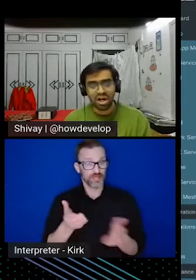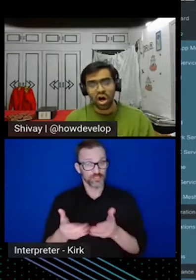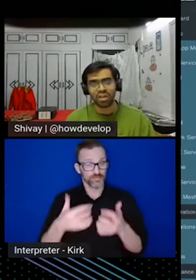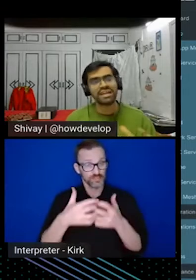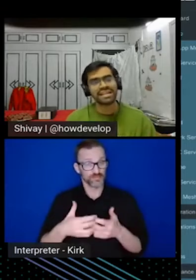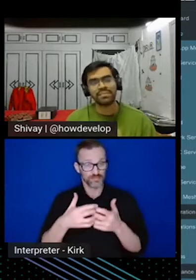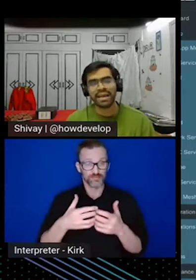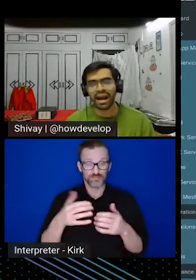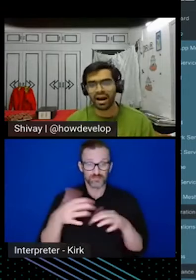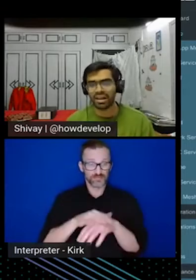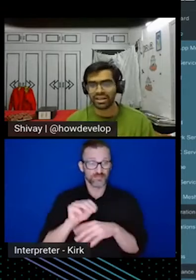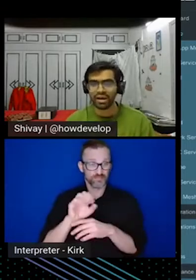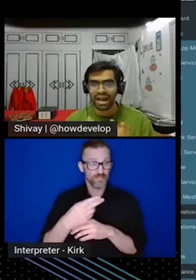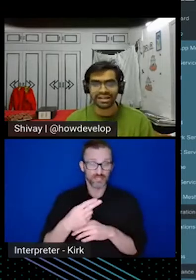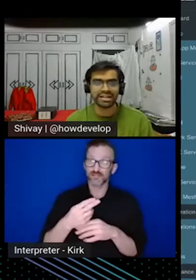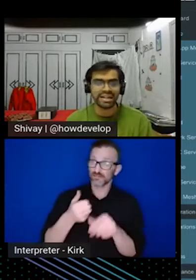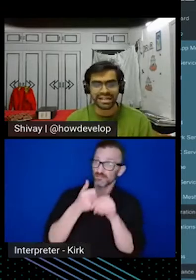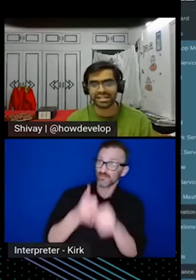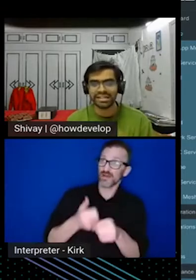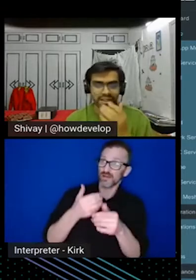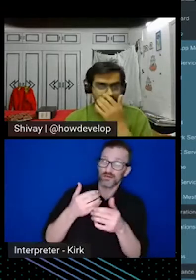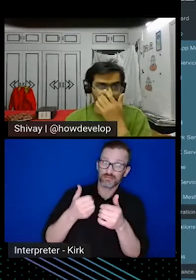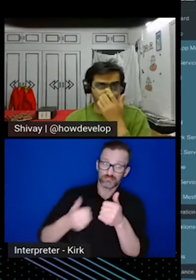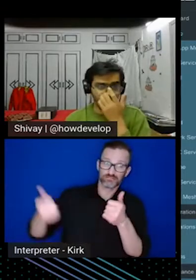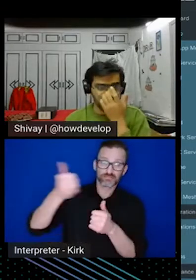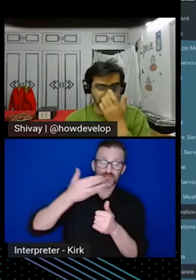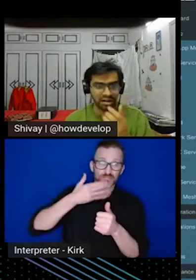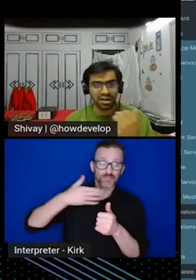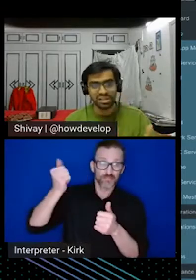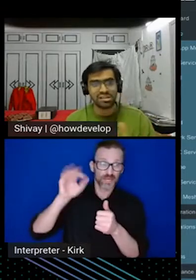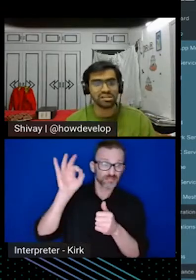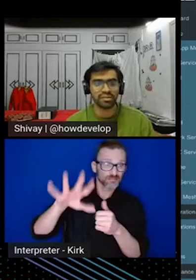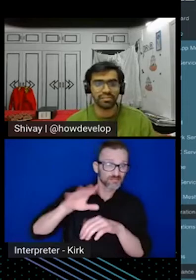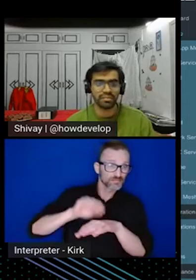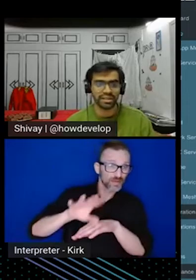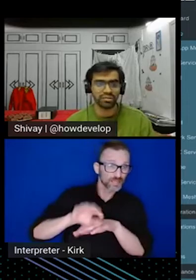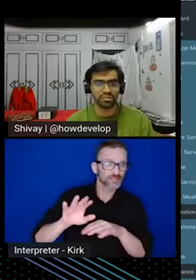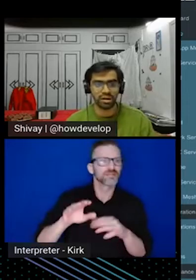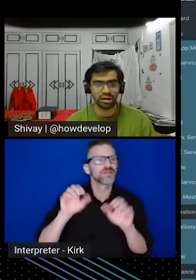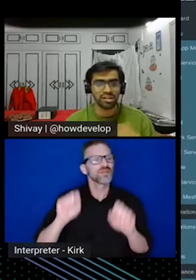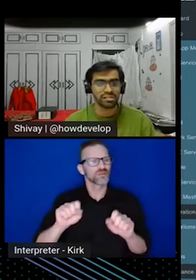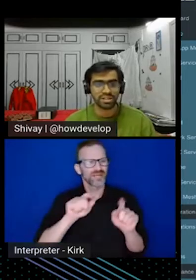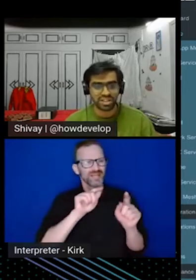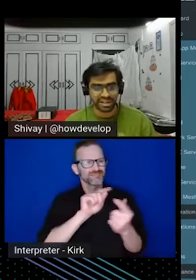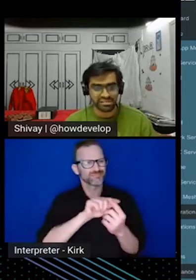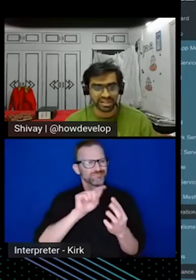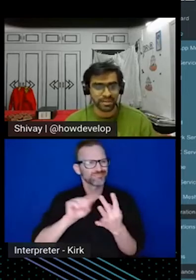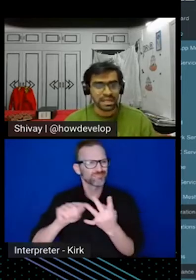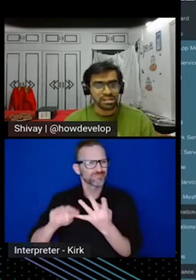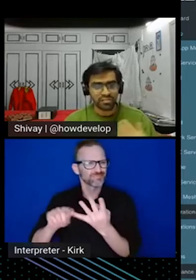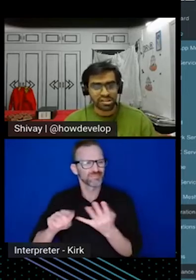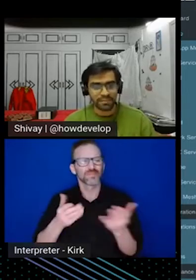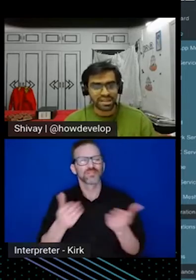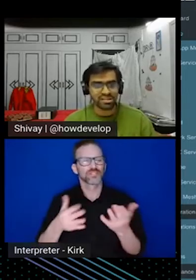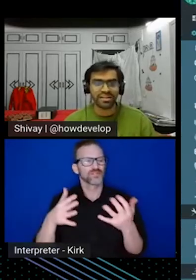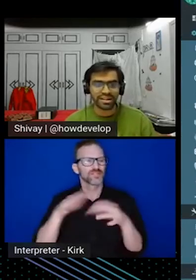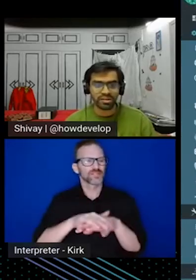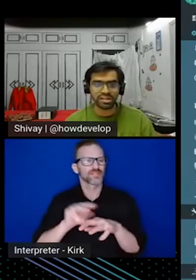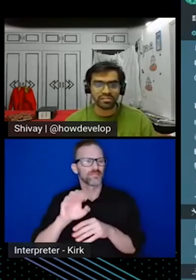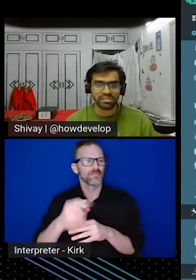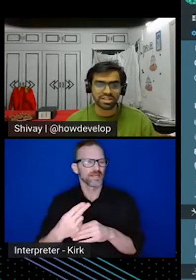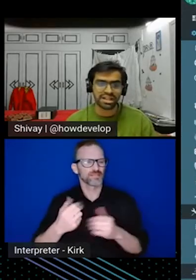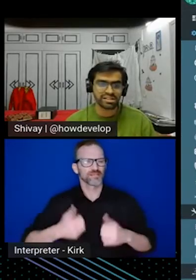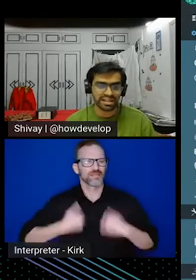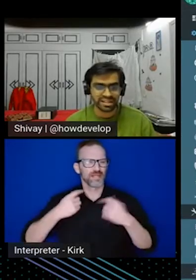practices. All of that can be handled directly on this service mesh lifecycle. So for example, let's say if I click